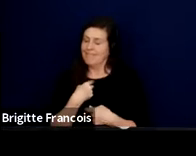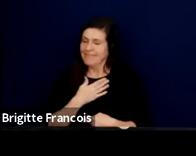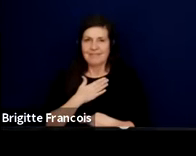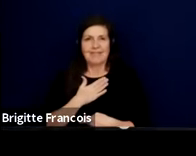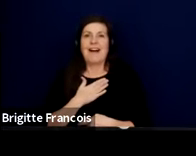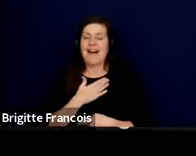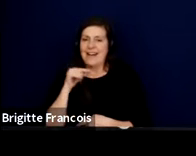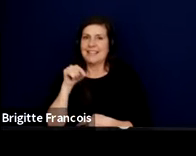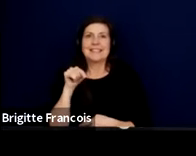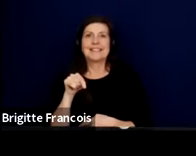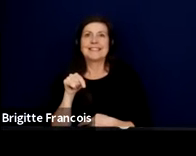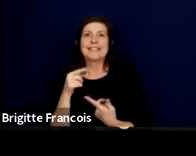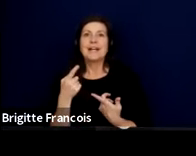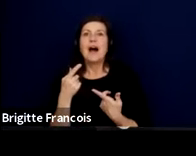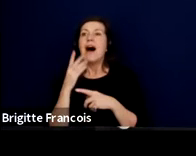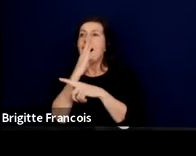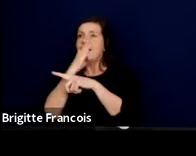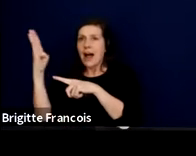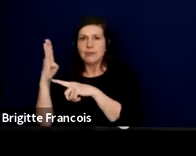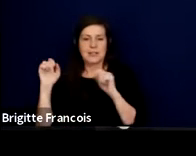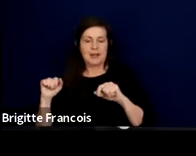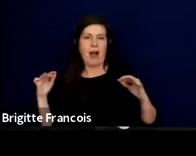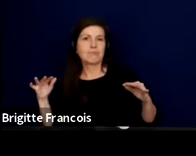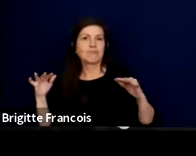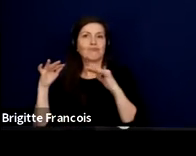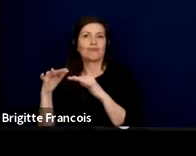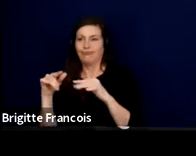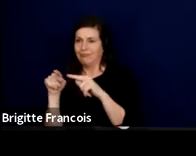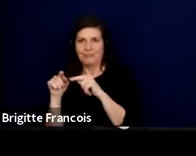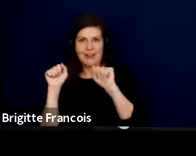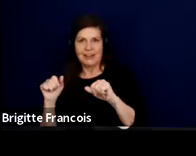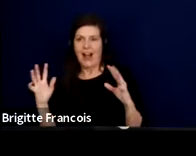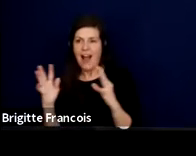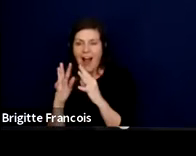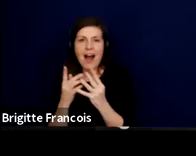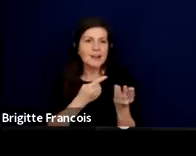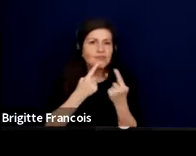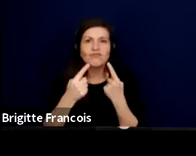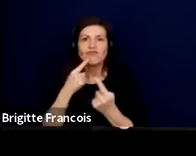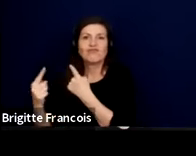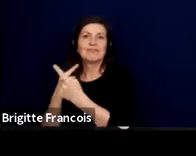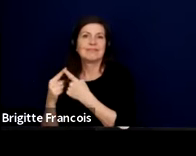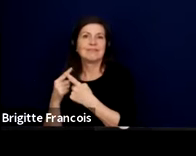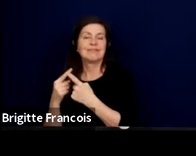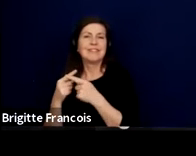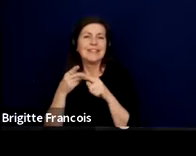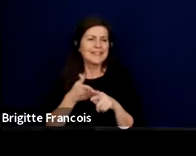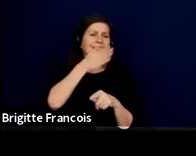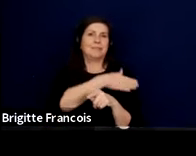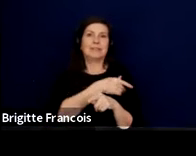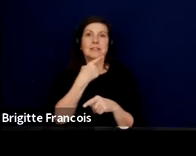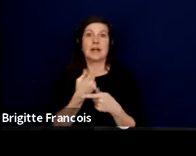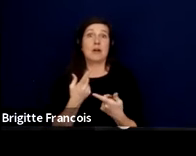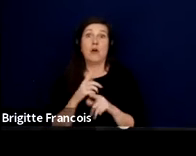a reaching place for people, and especially talking in previous comments about not everyone